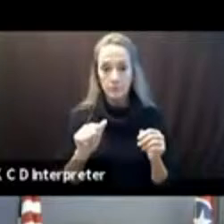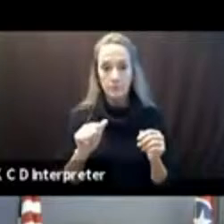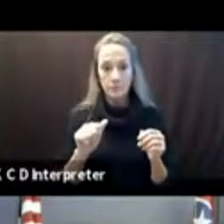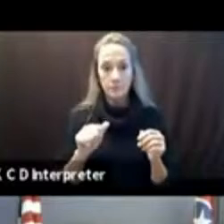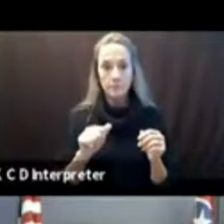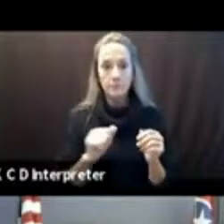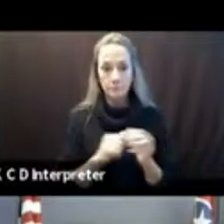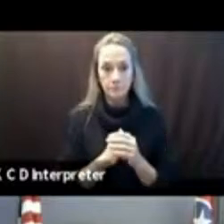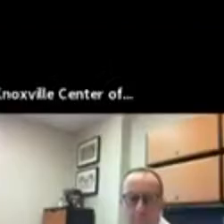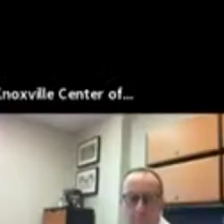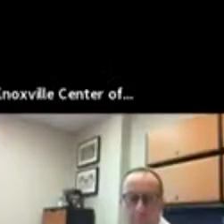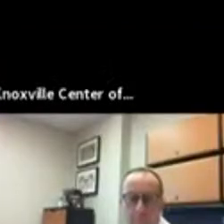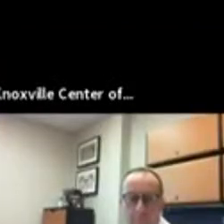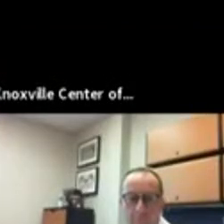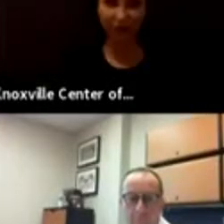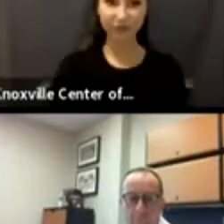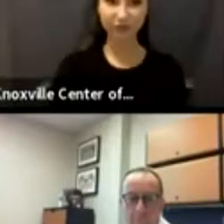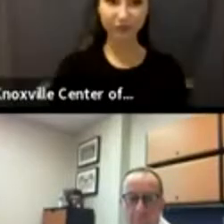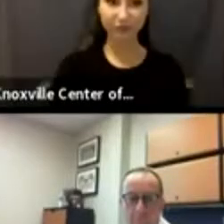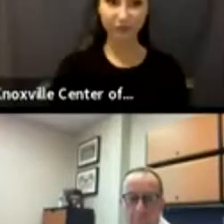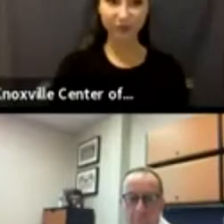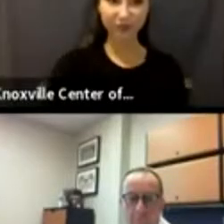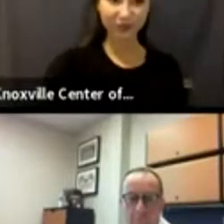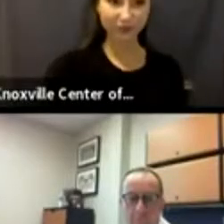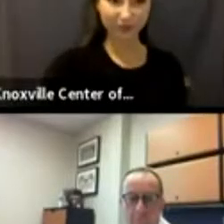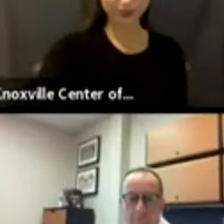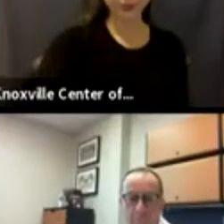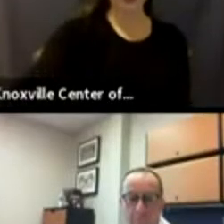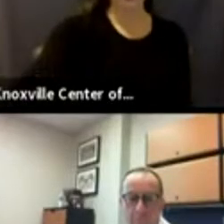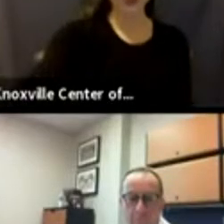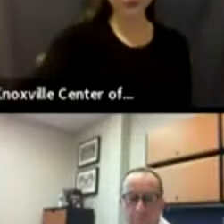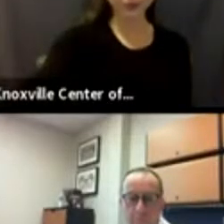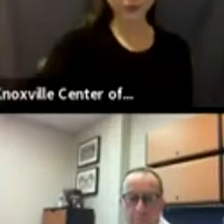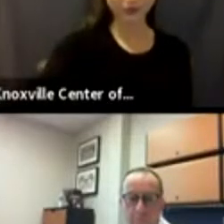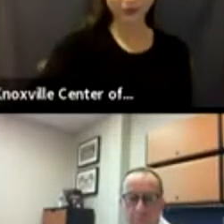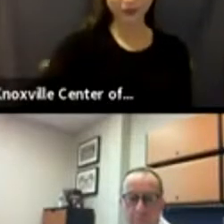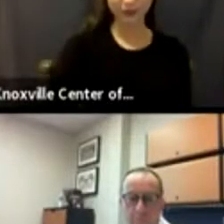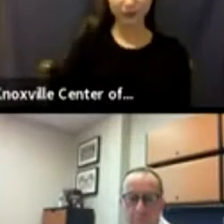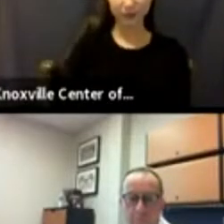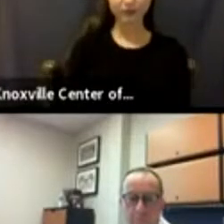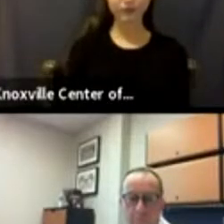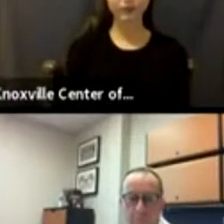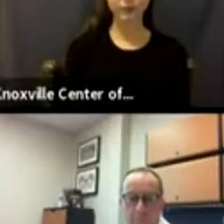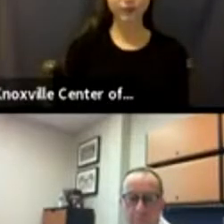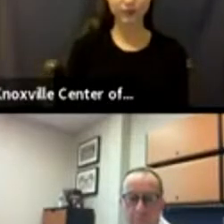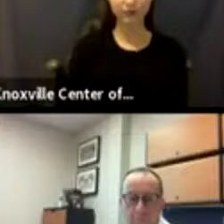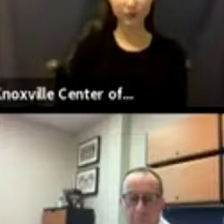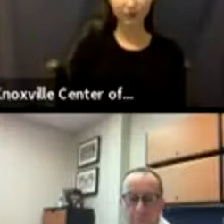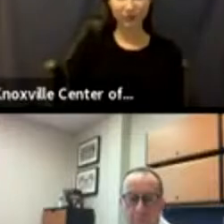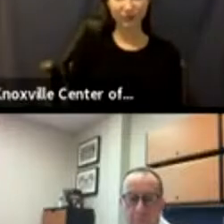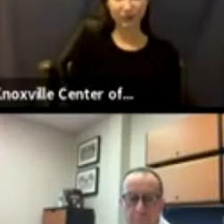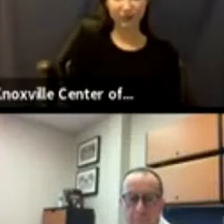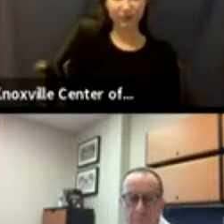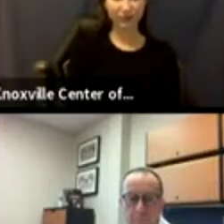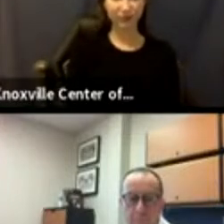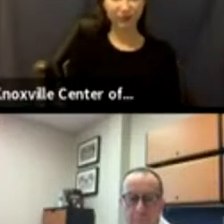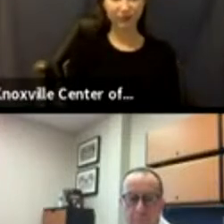please. All right, this is Charity Menifee with Knox County Health Department, setting the agenda. Dr. Drake.